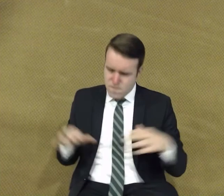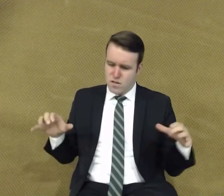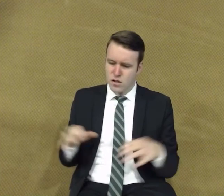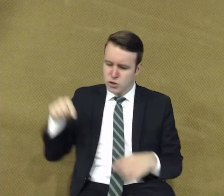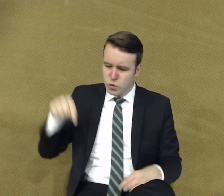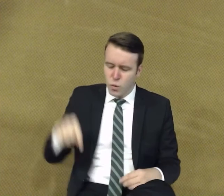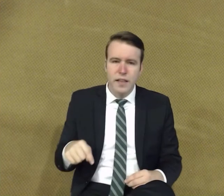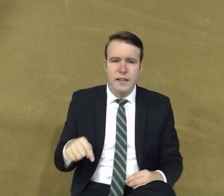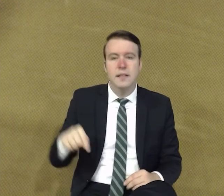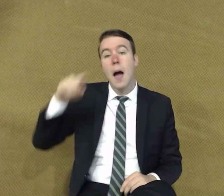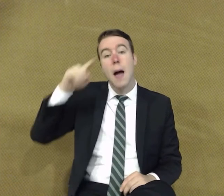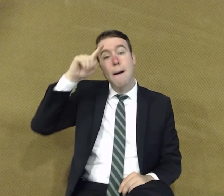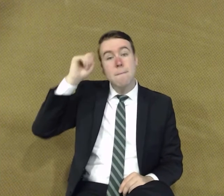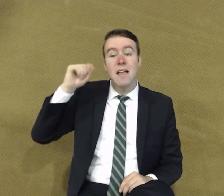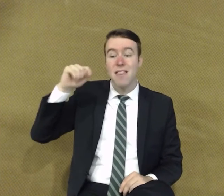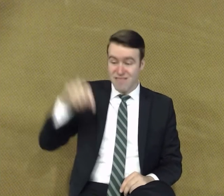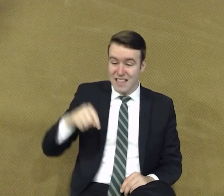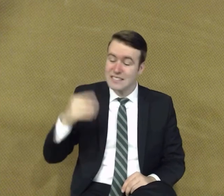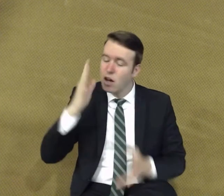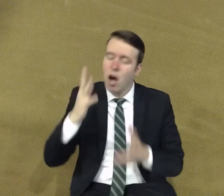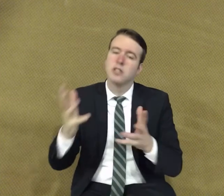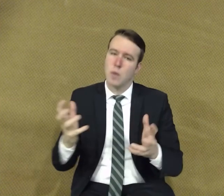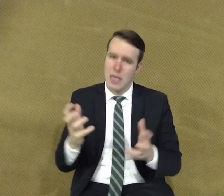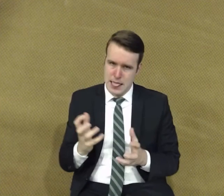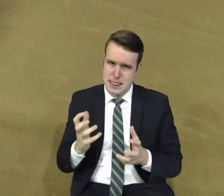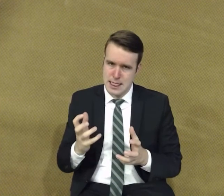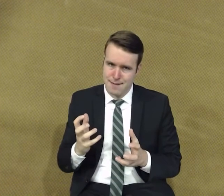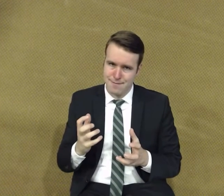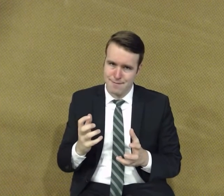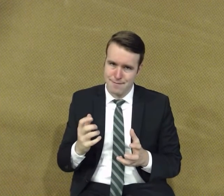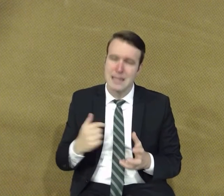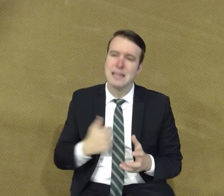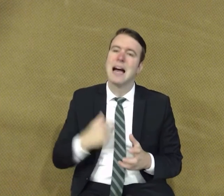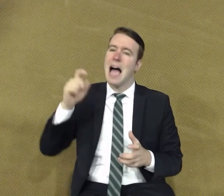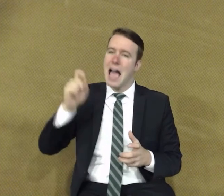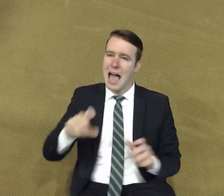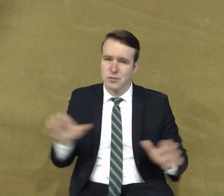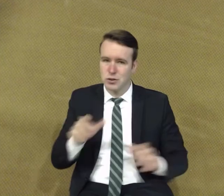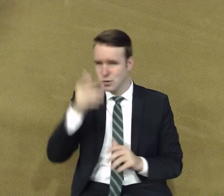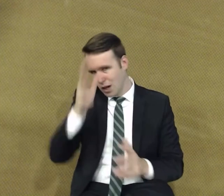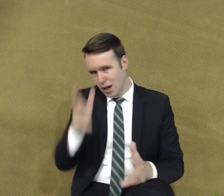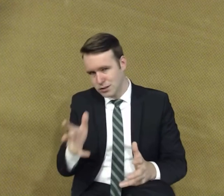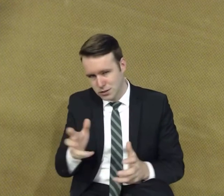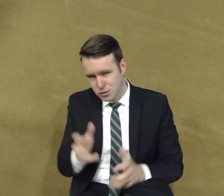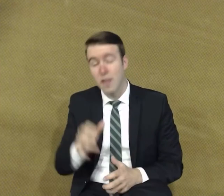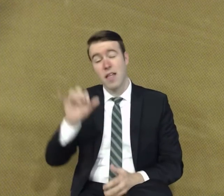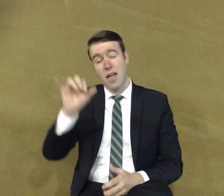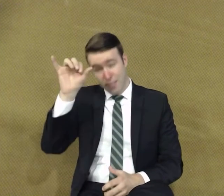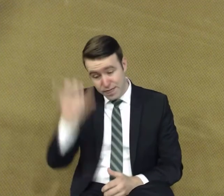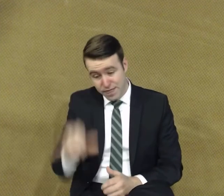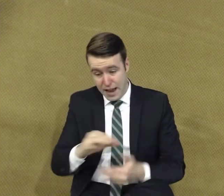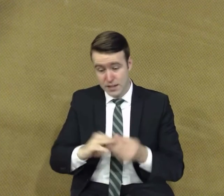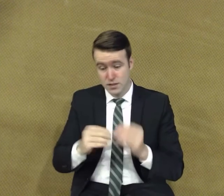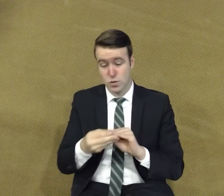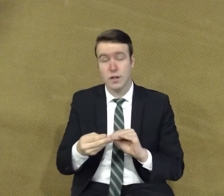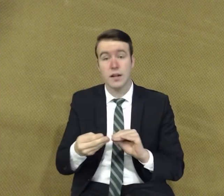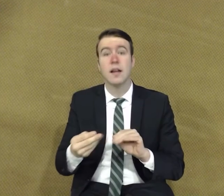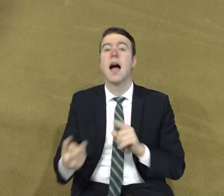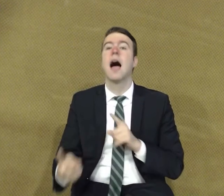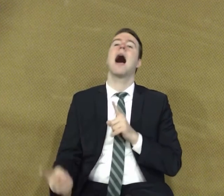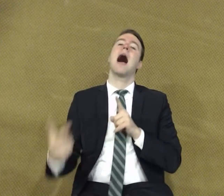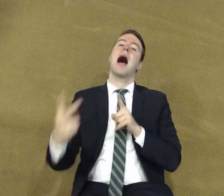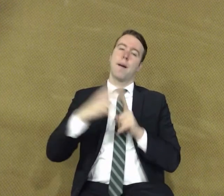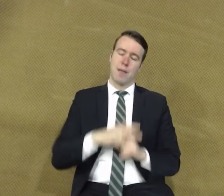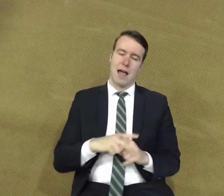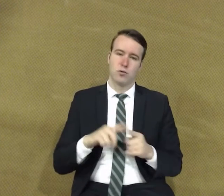do this because this is the will of God. I've got to do the will of God. That story becomes applied